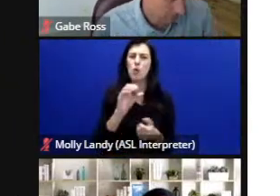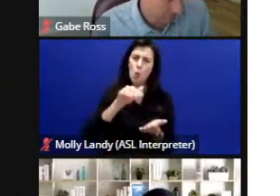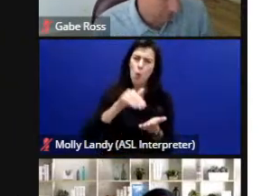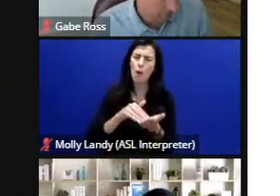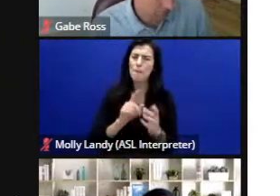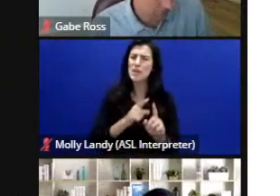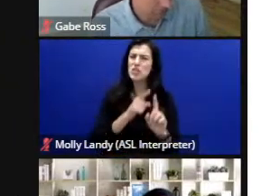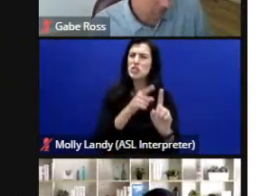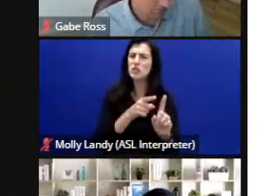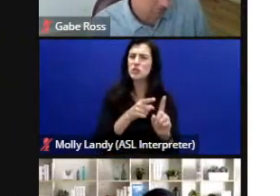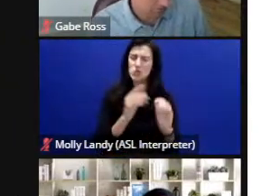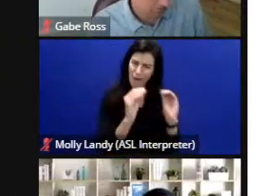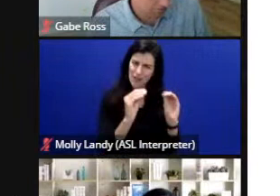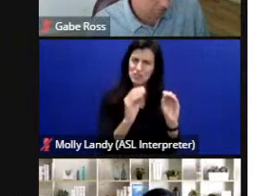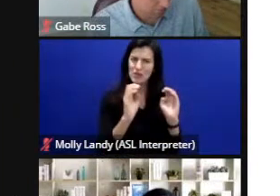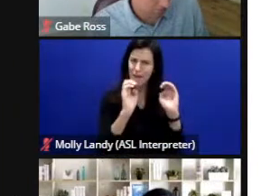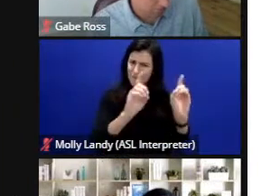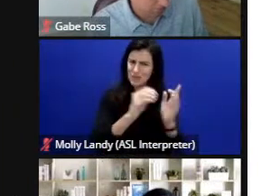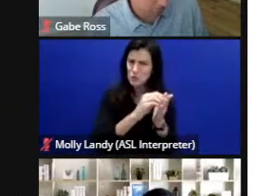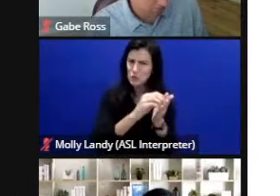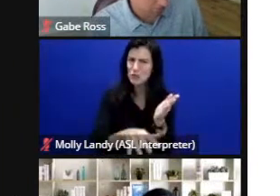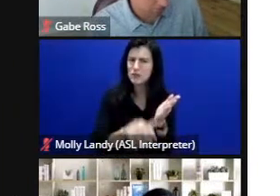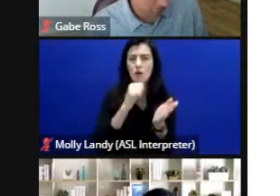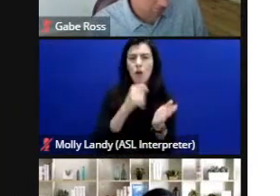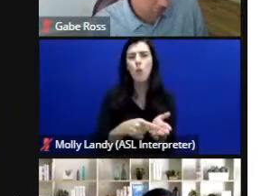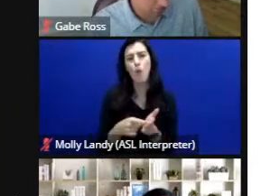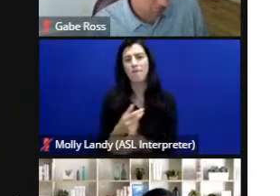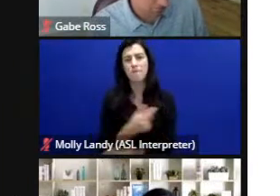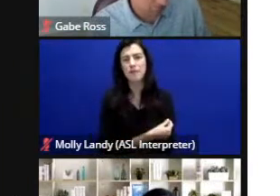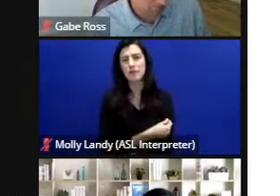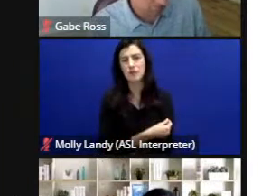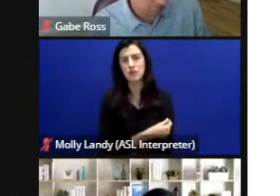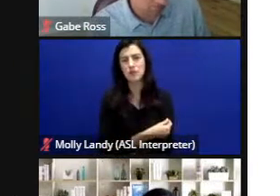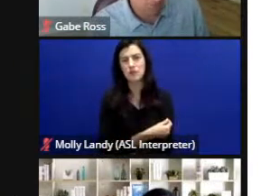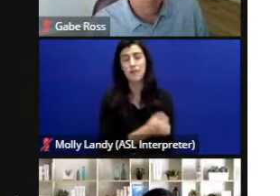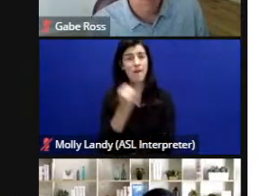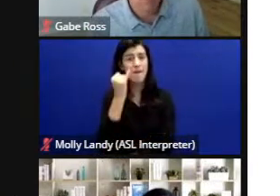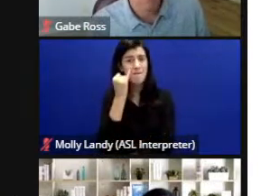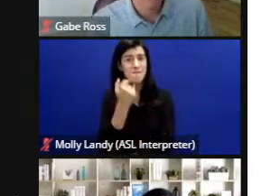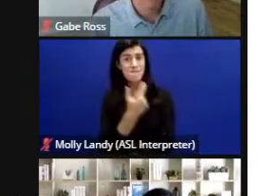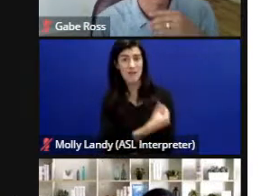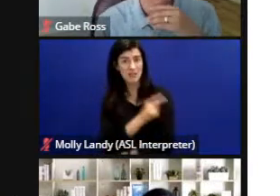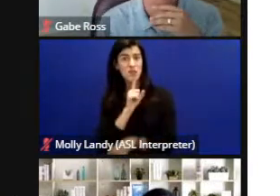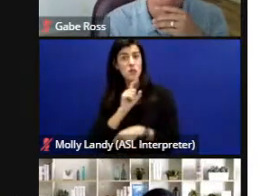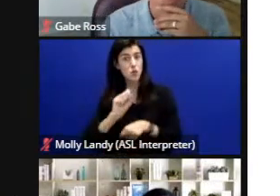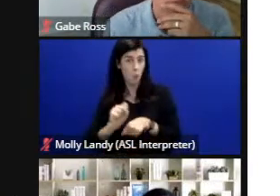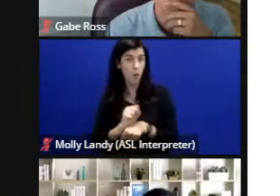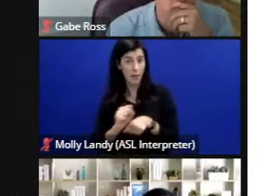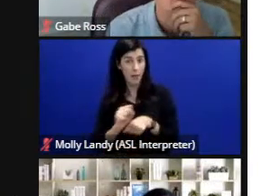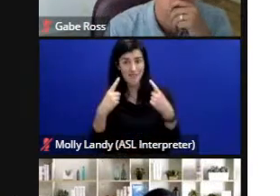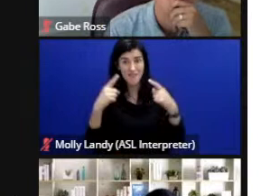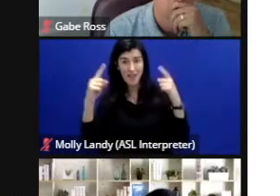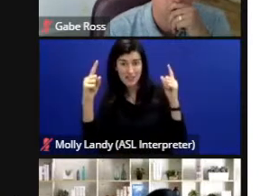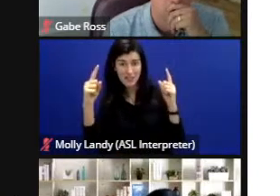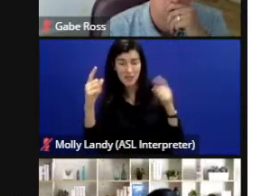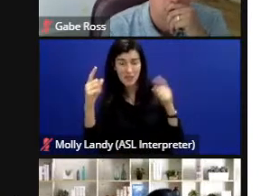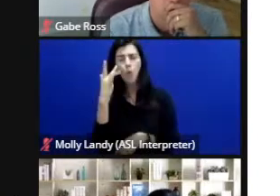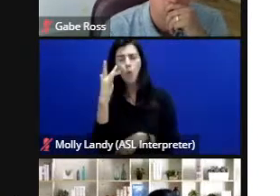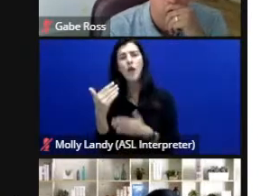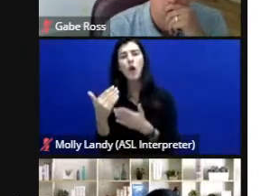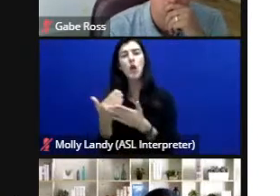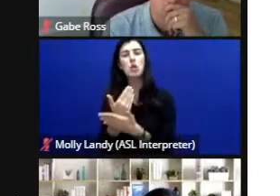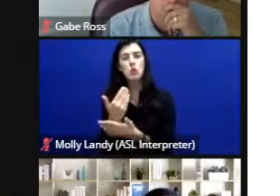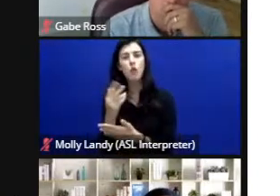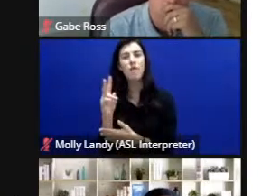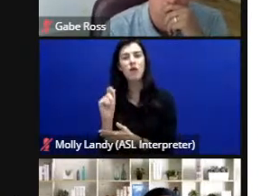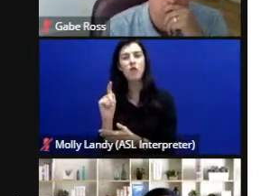to be vaccinated. Furthermore, if the vaccines were that effective, why are these new variants reinfecting those who have